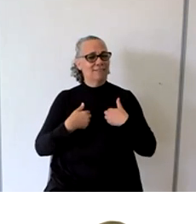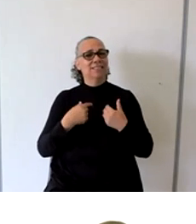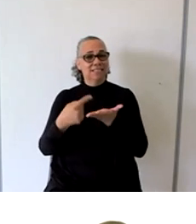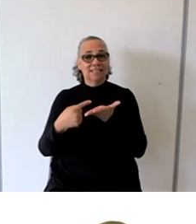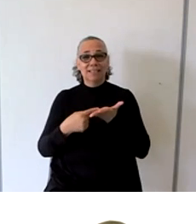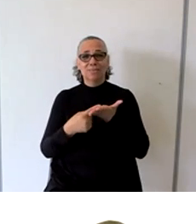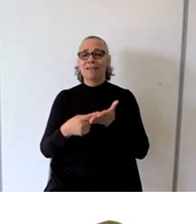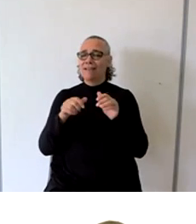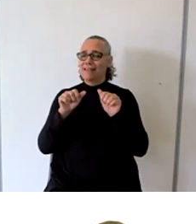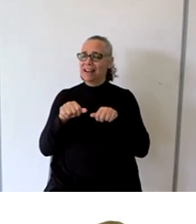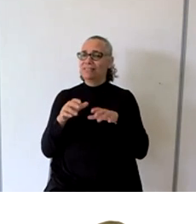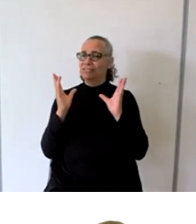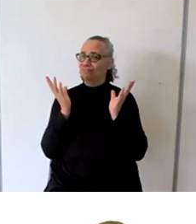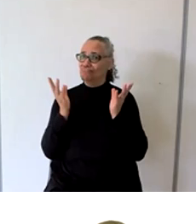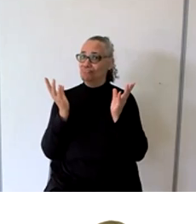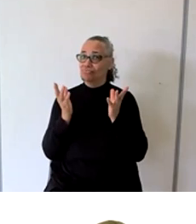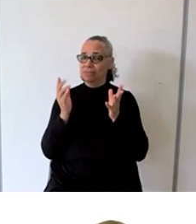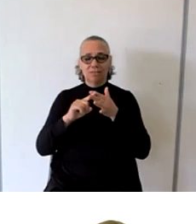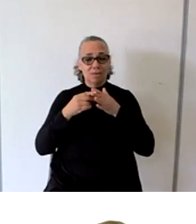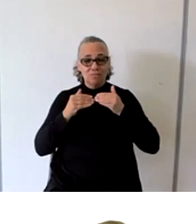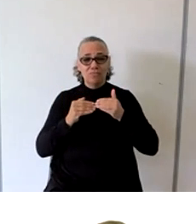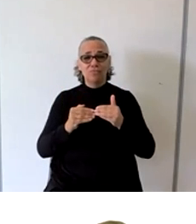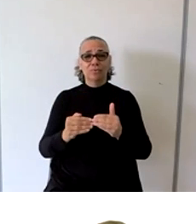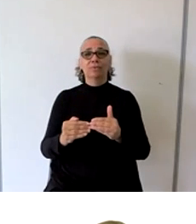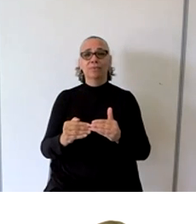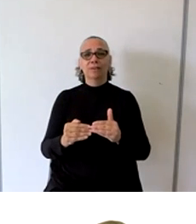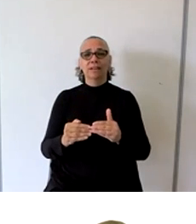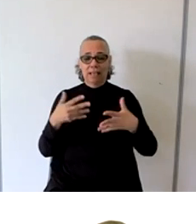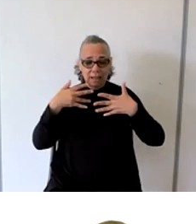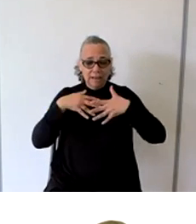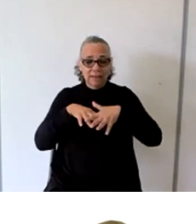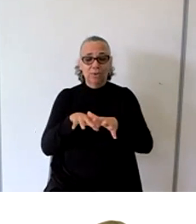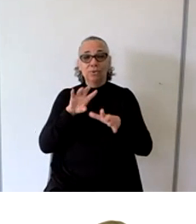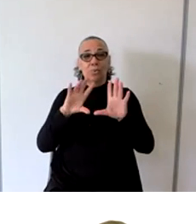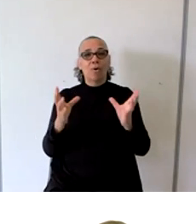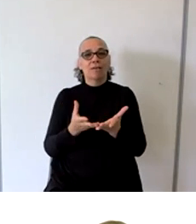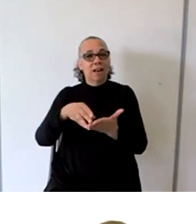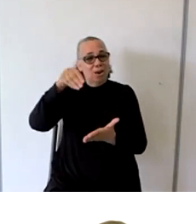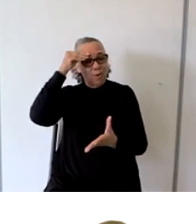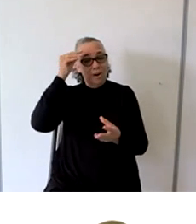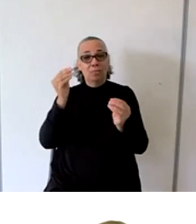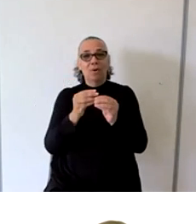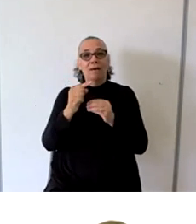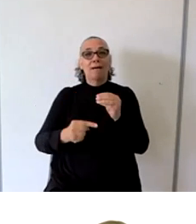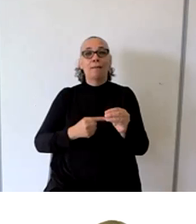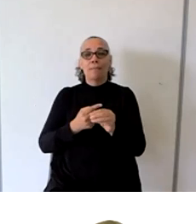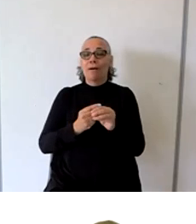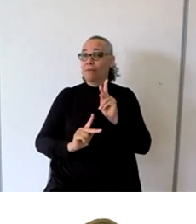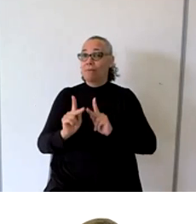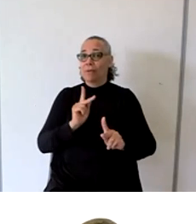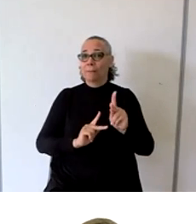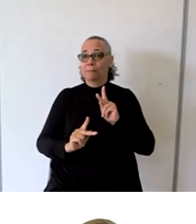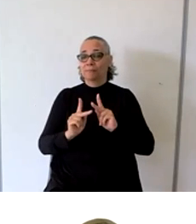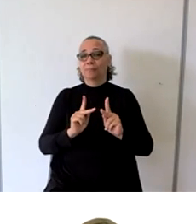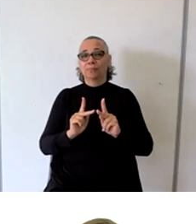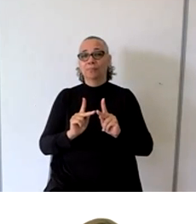these conversations and start moving towards a more inclusive world and learning more about people. And, you know, one of the things